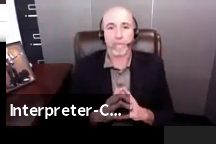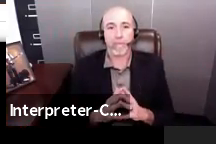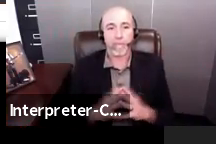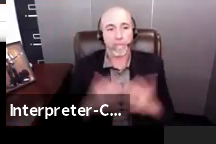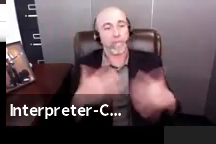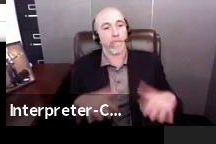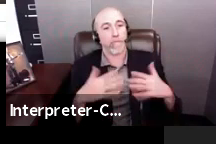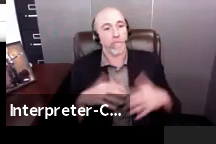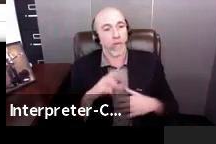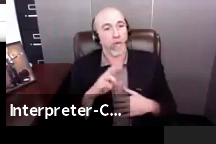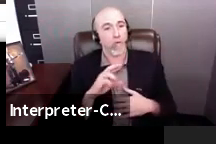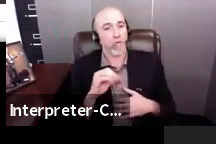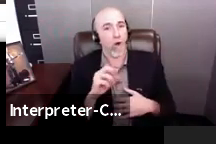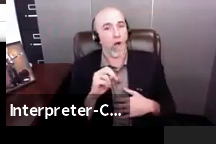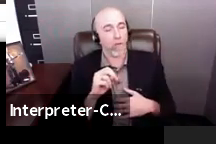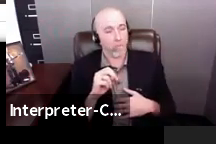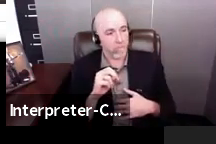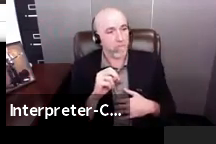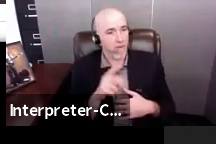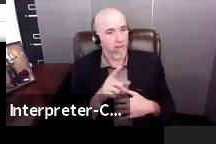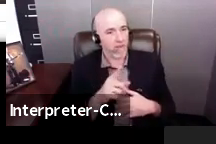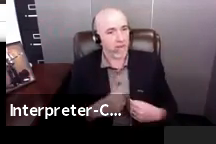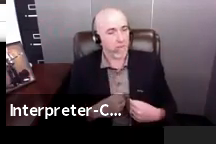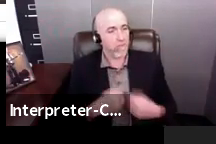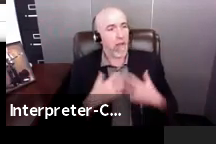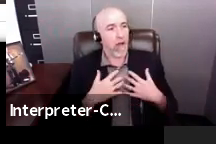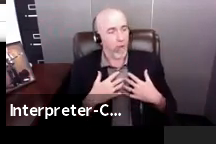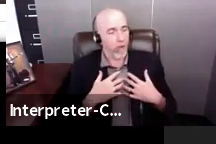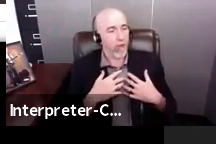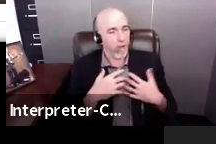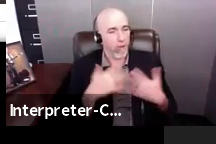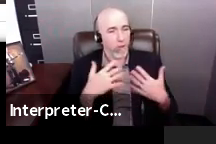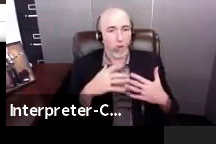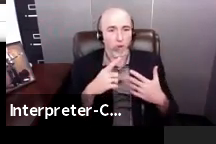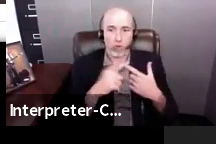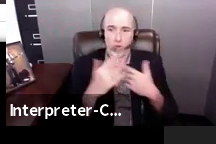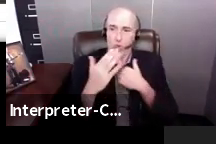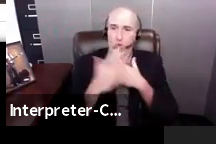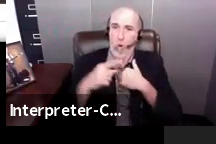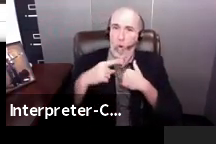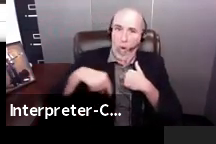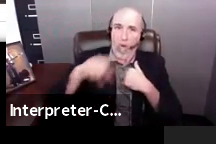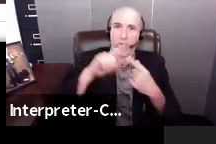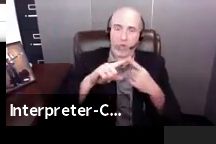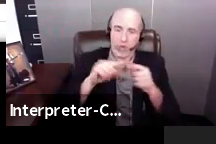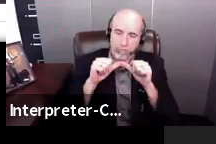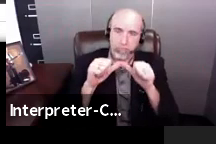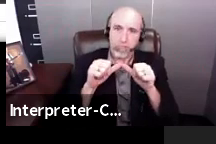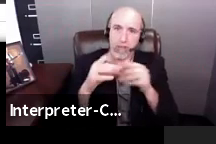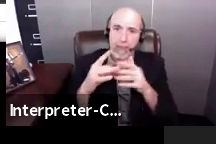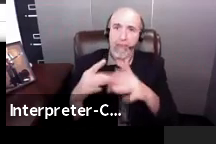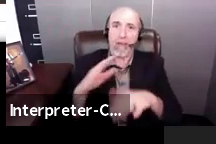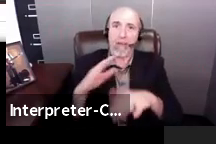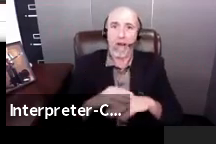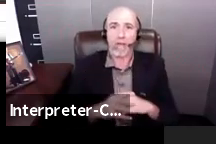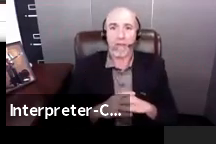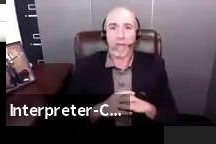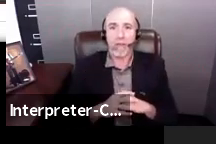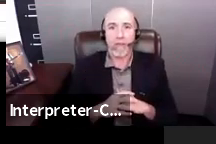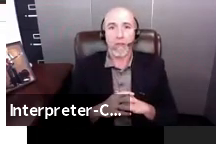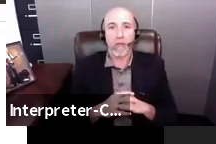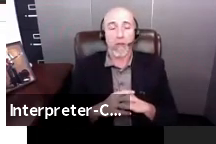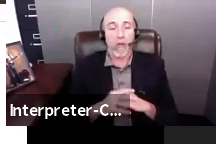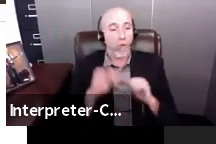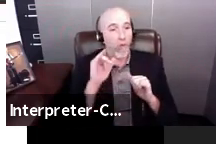Inspiring words that echo to this day. To call on all of us to lead on. That concludes our list